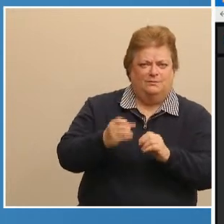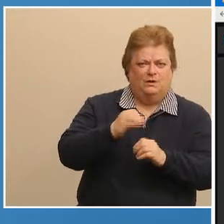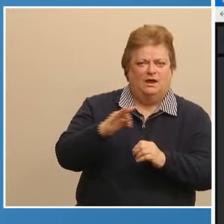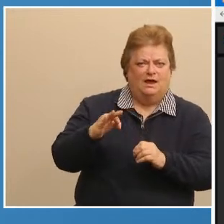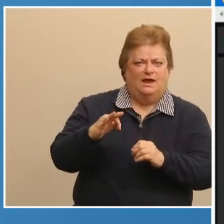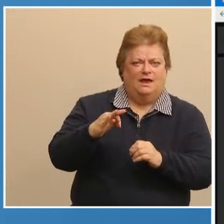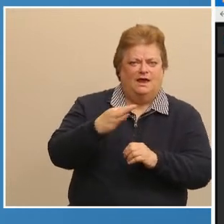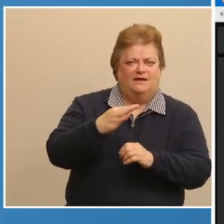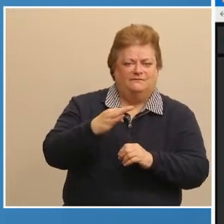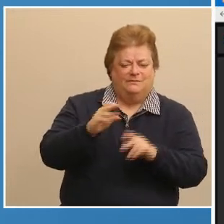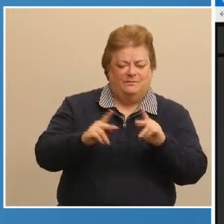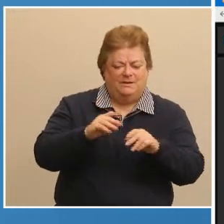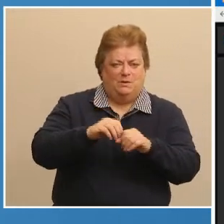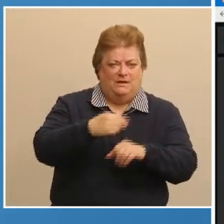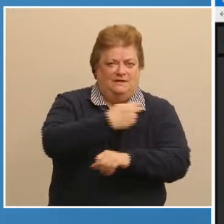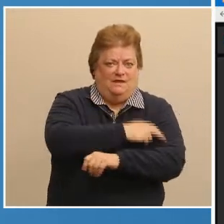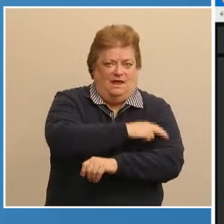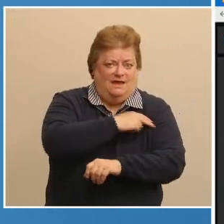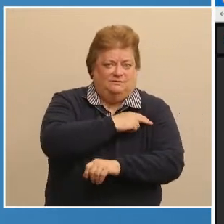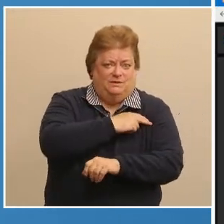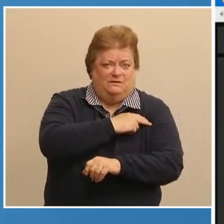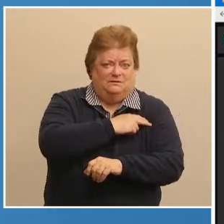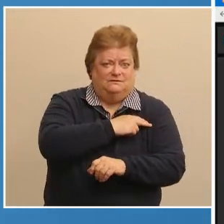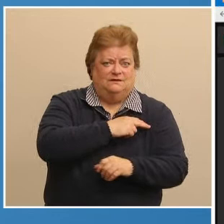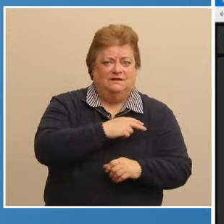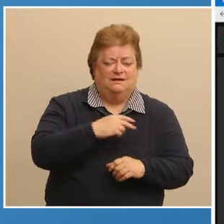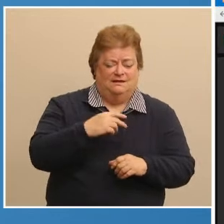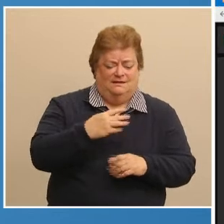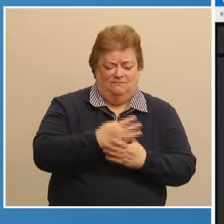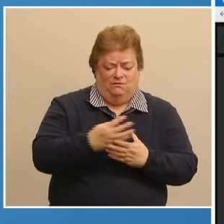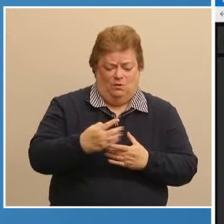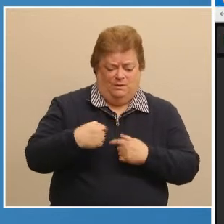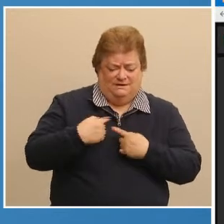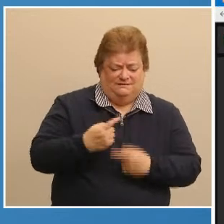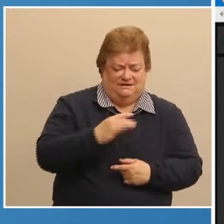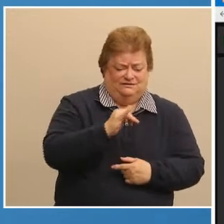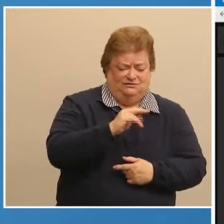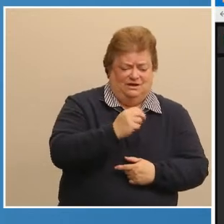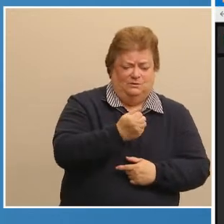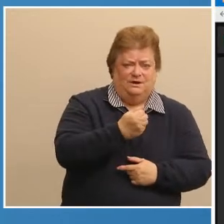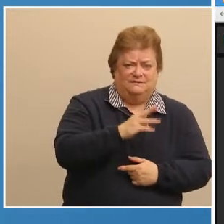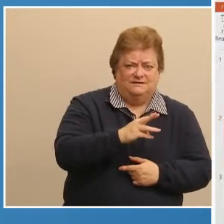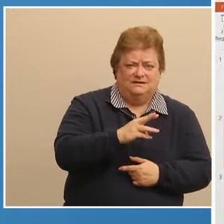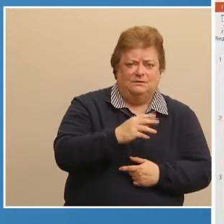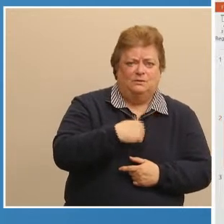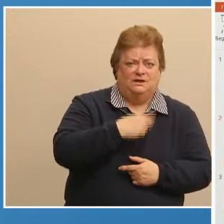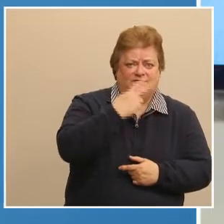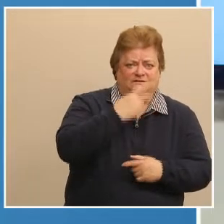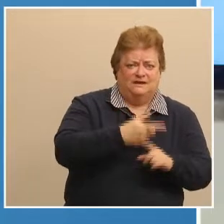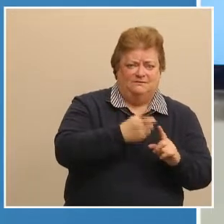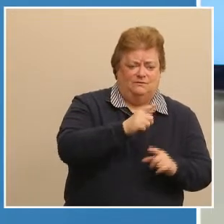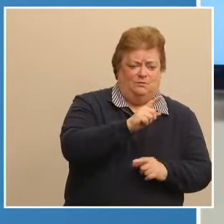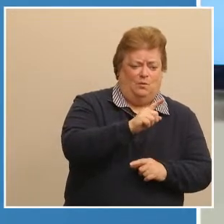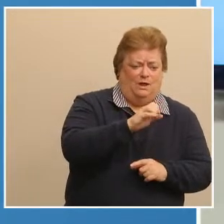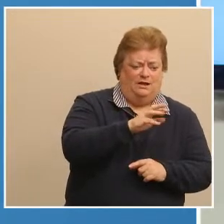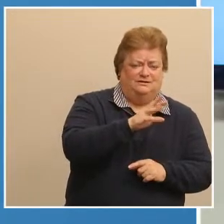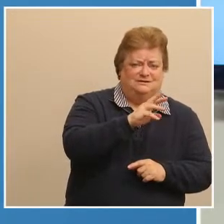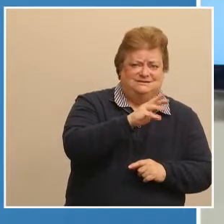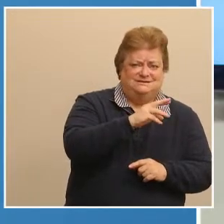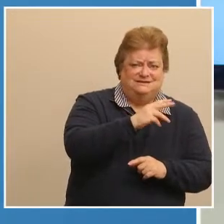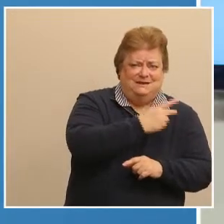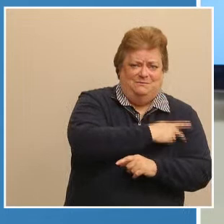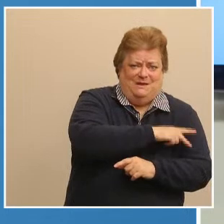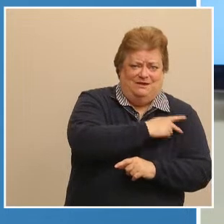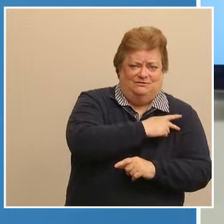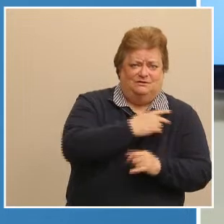COVID-19 patients hospitalized locally. In the 4 weeks since January 16th, we have seen a decline from 116